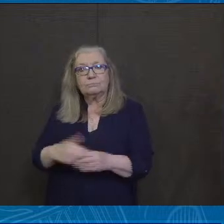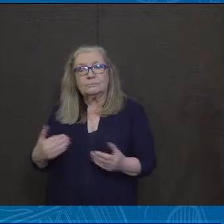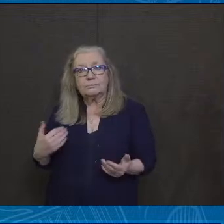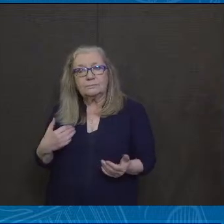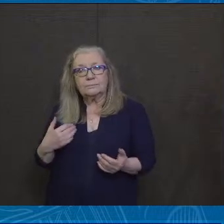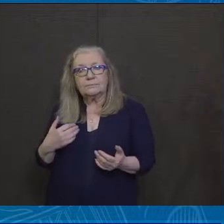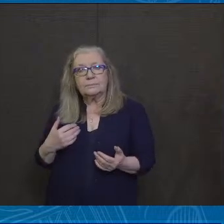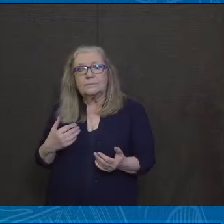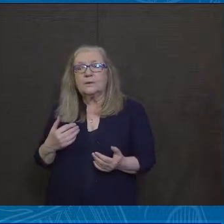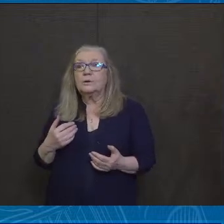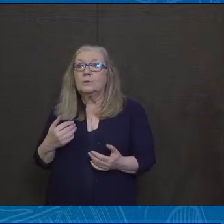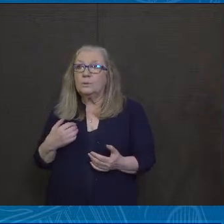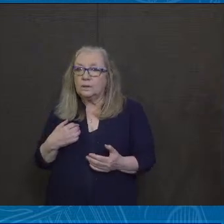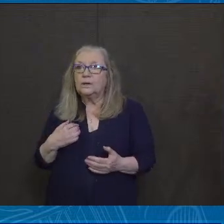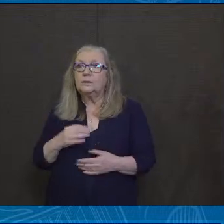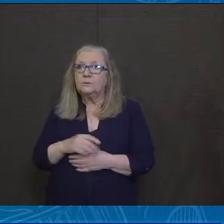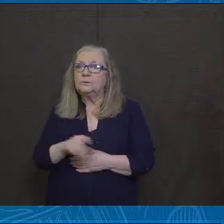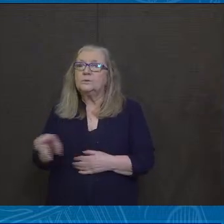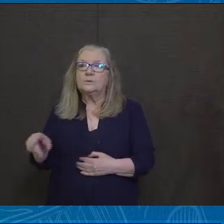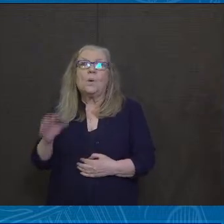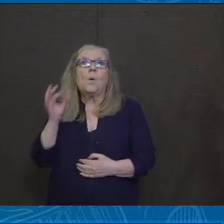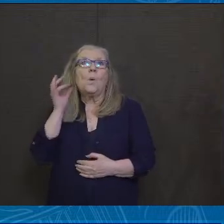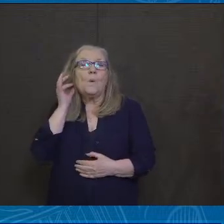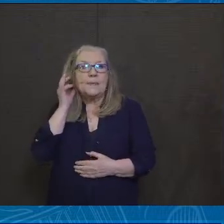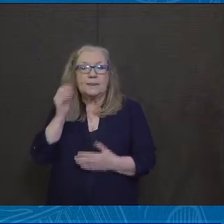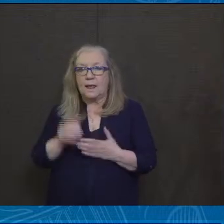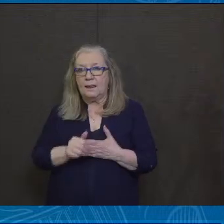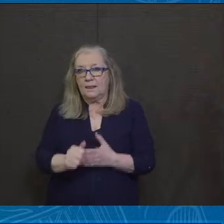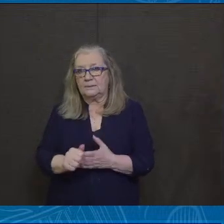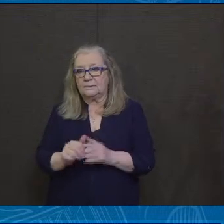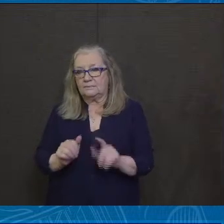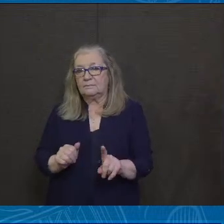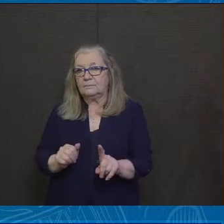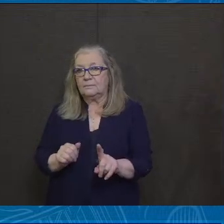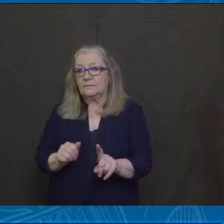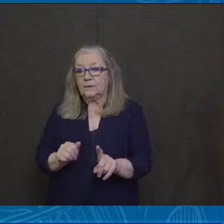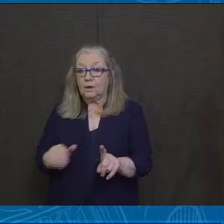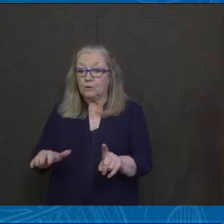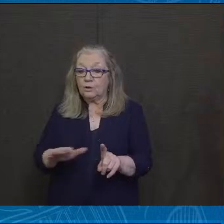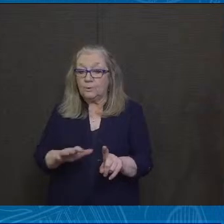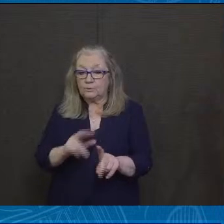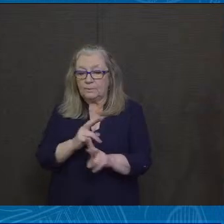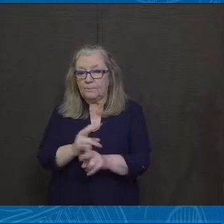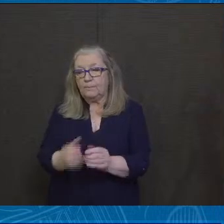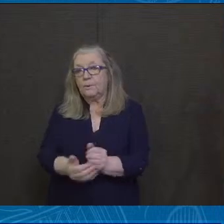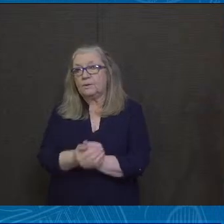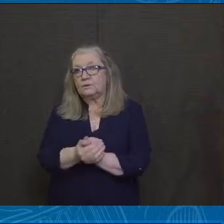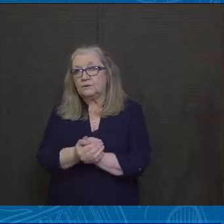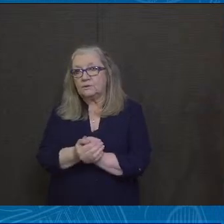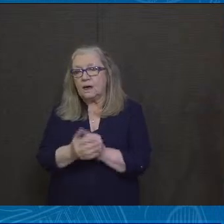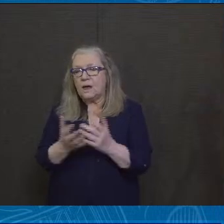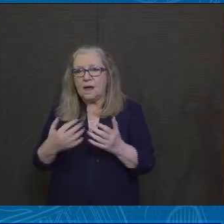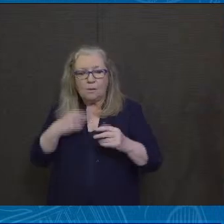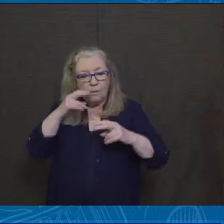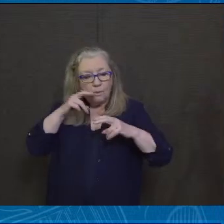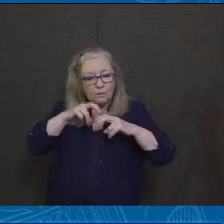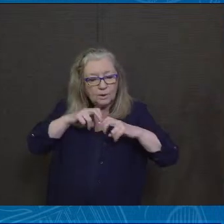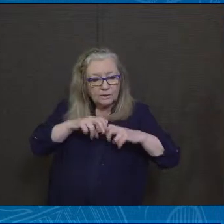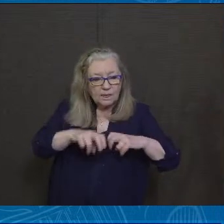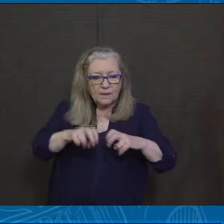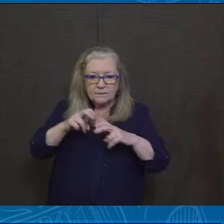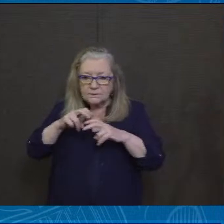We used woman-led community-based protection tool as an approach to analyze and identify